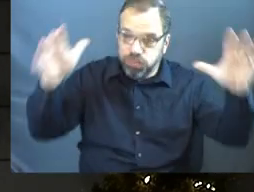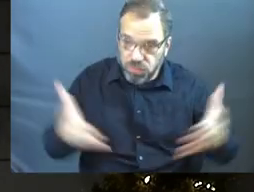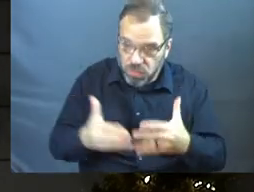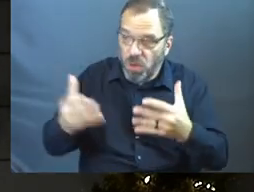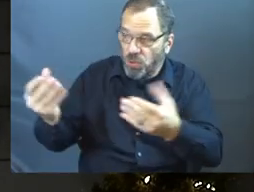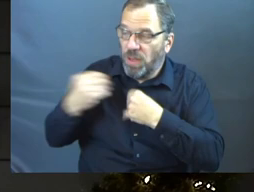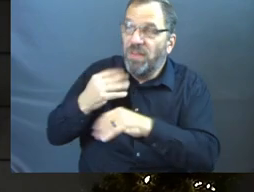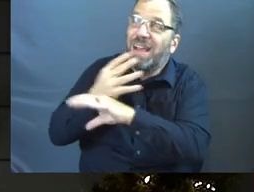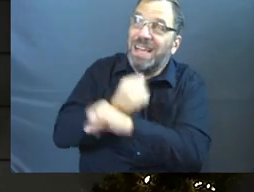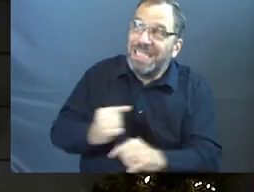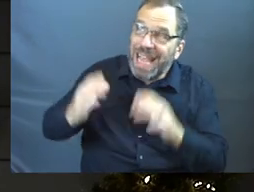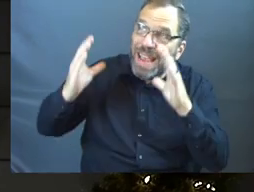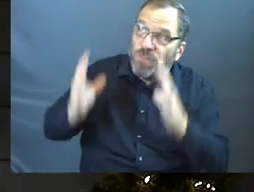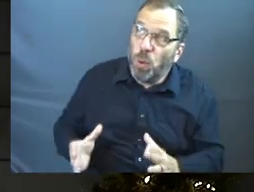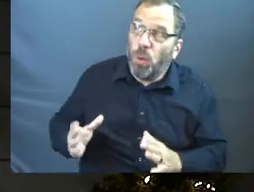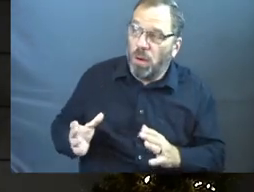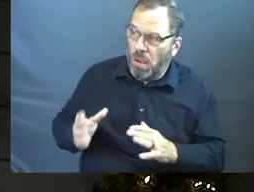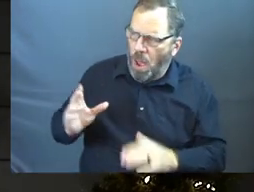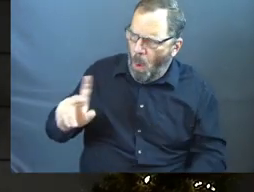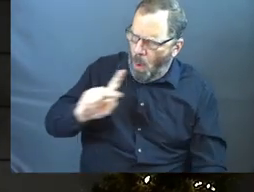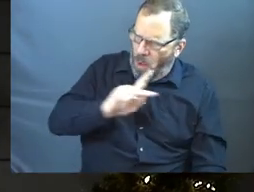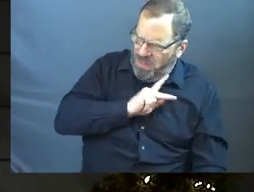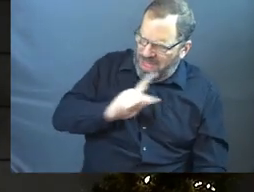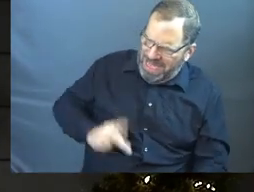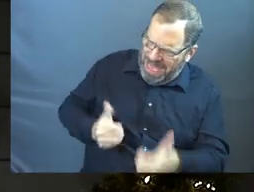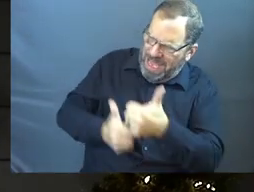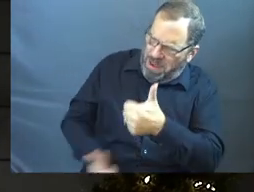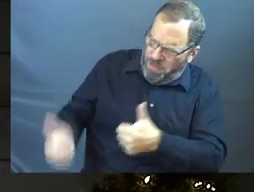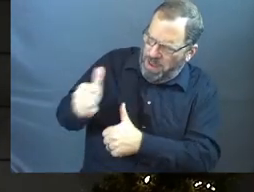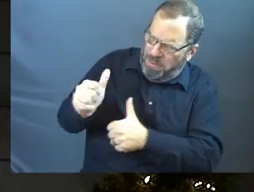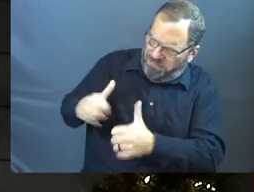a Savior. The King of Kings has